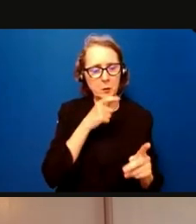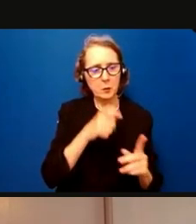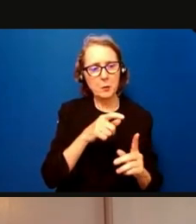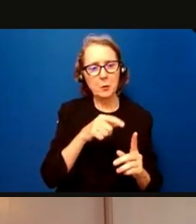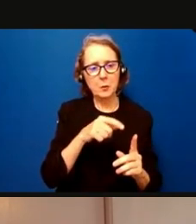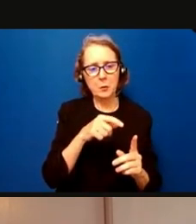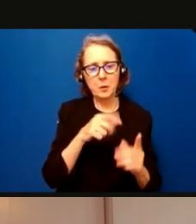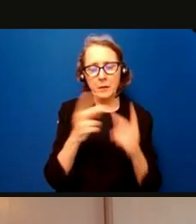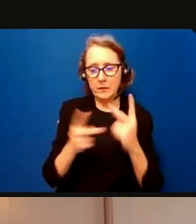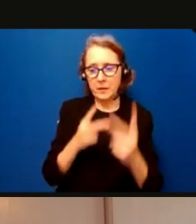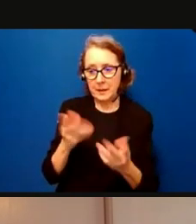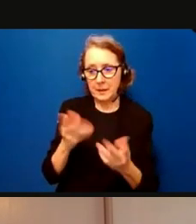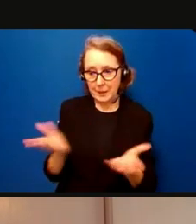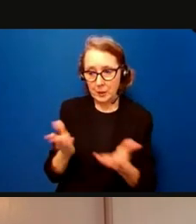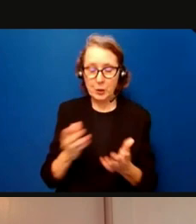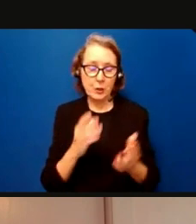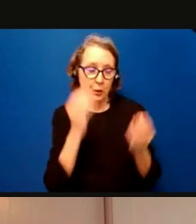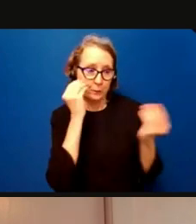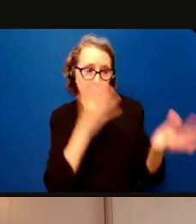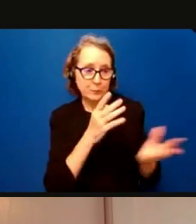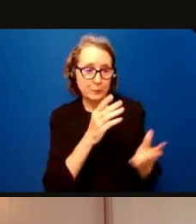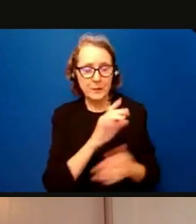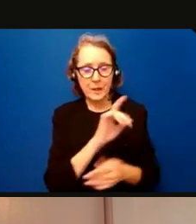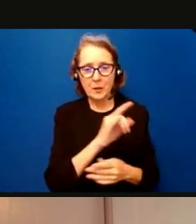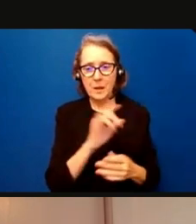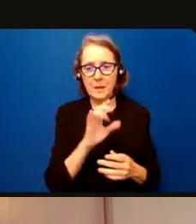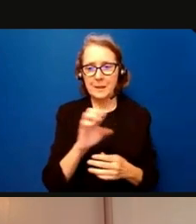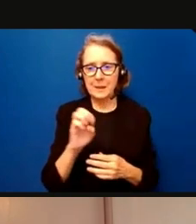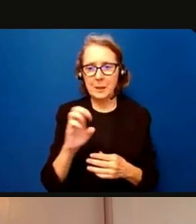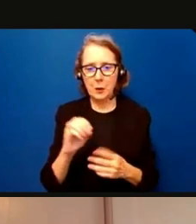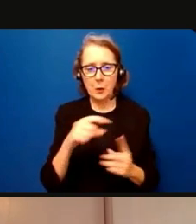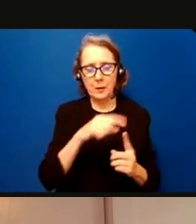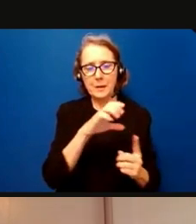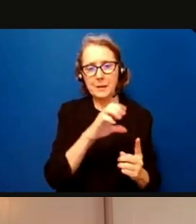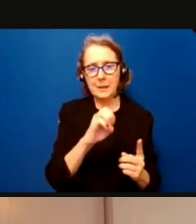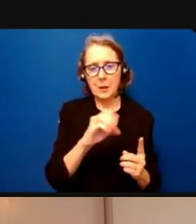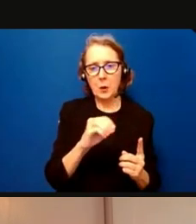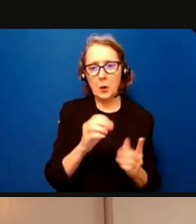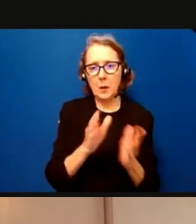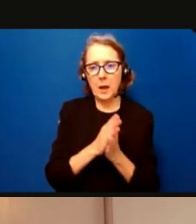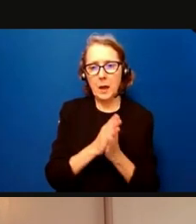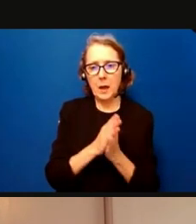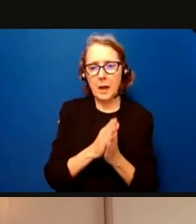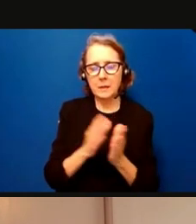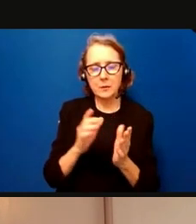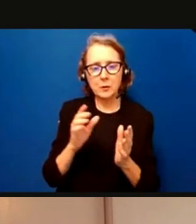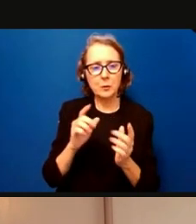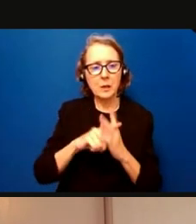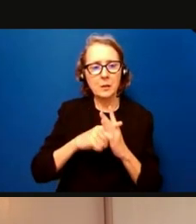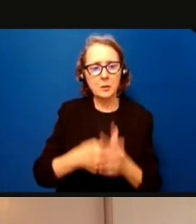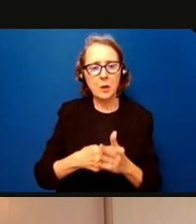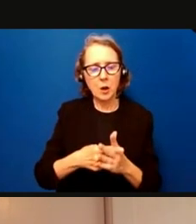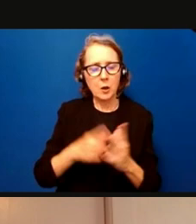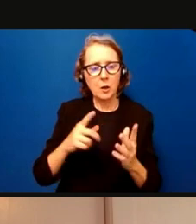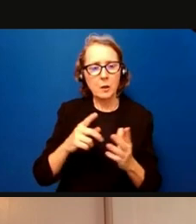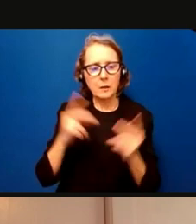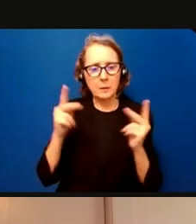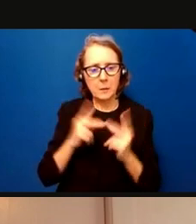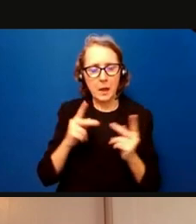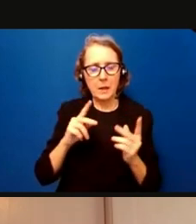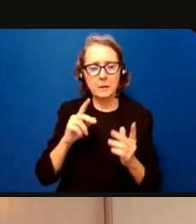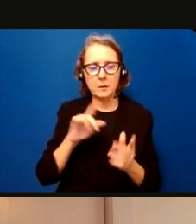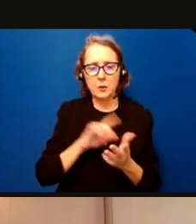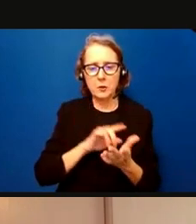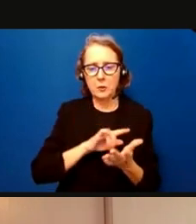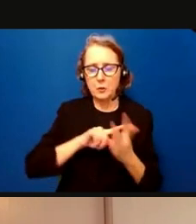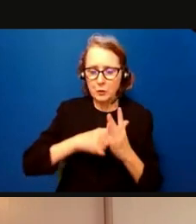more excited about Salem. The CEO asked to accelerate the plan to launch in March to one destination and add the second